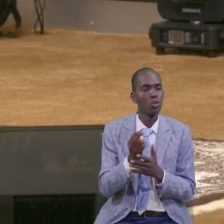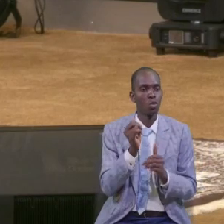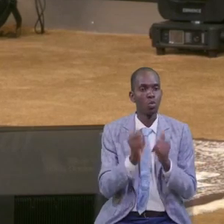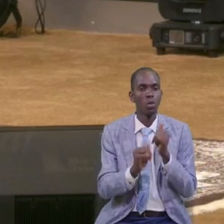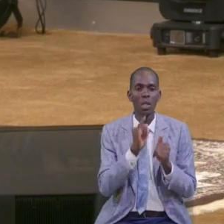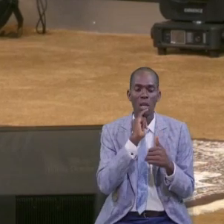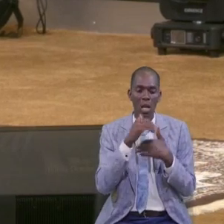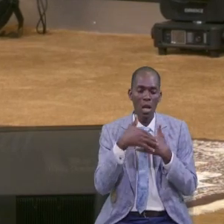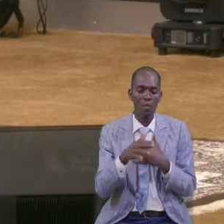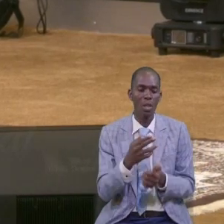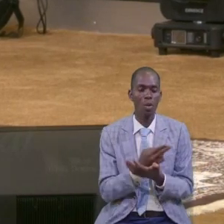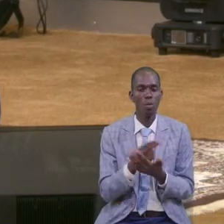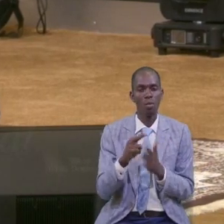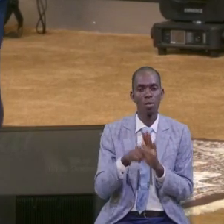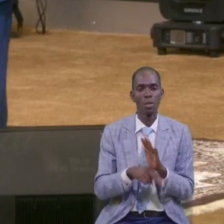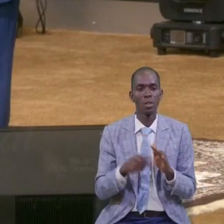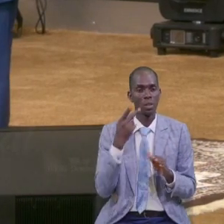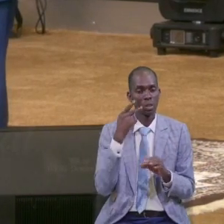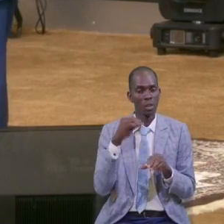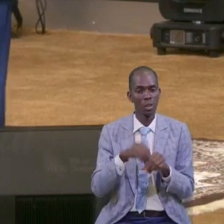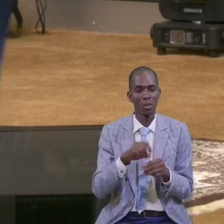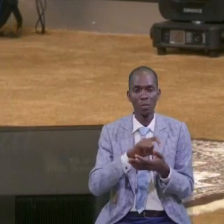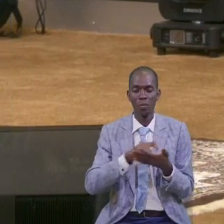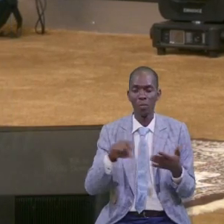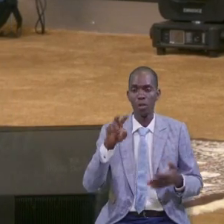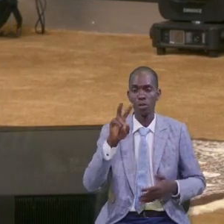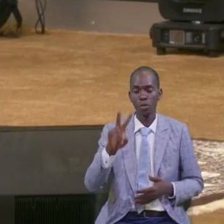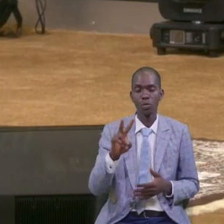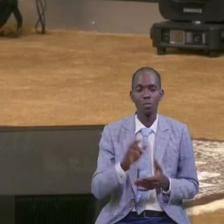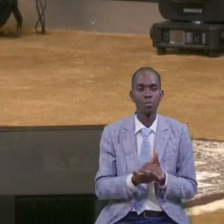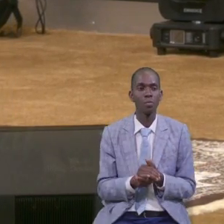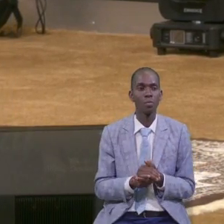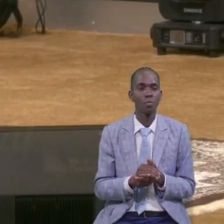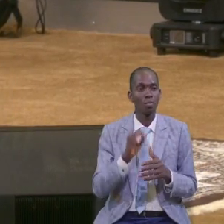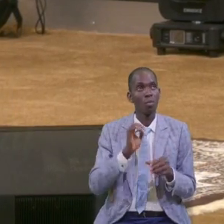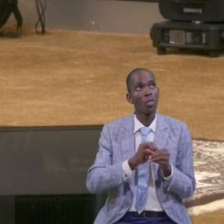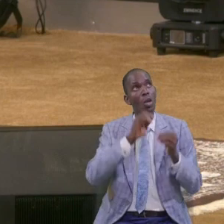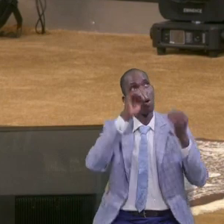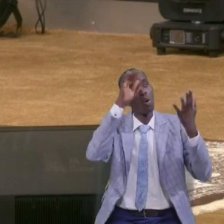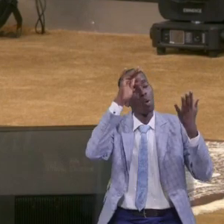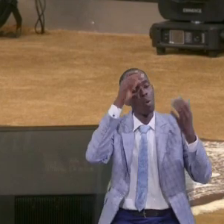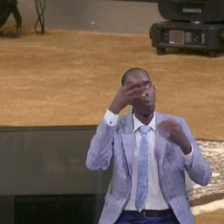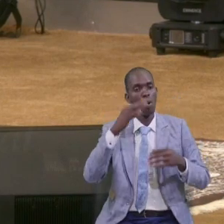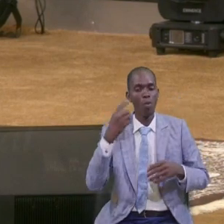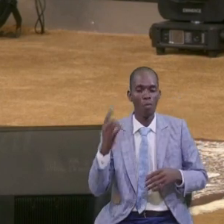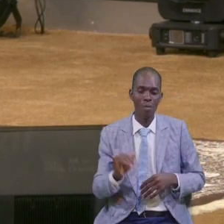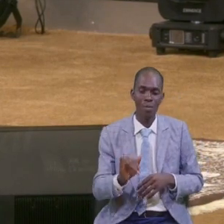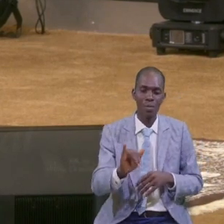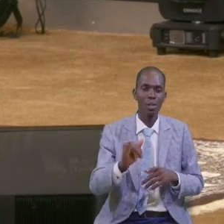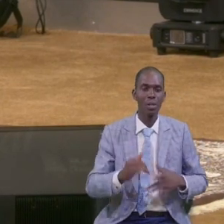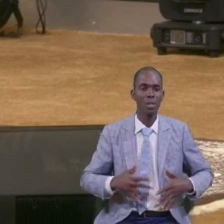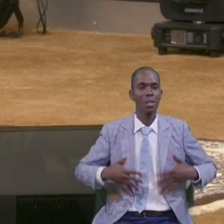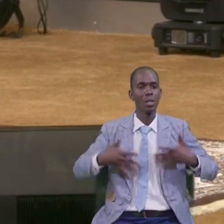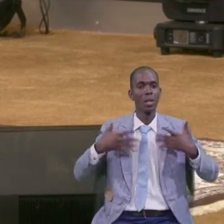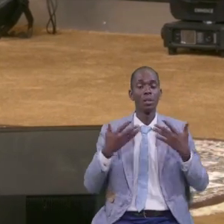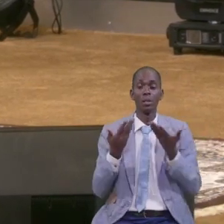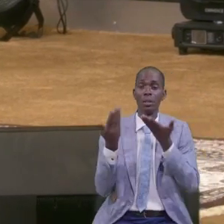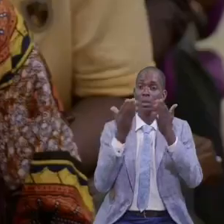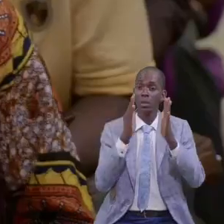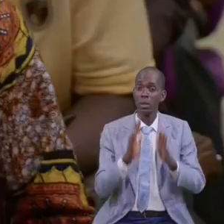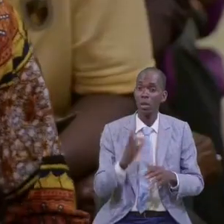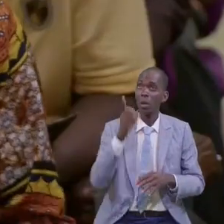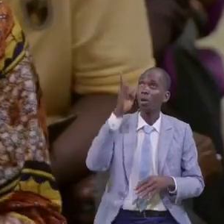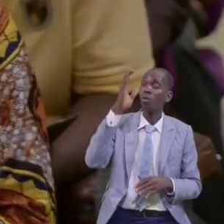after godliness. Look at verse 2. In verse 2 it says, in hope of eternal life. Servants of God